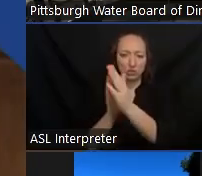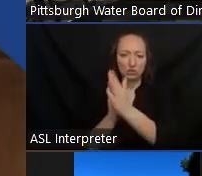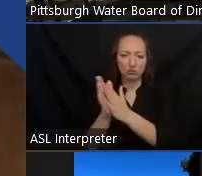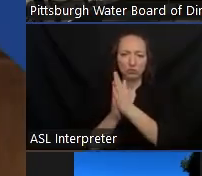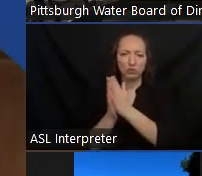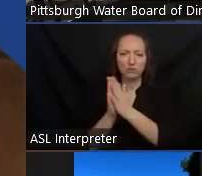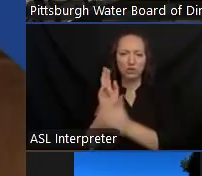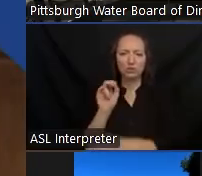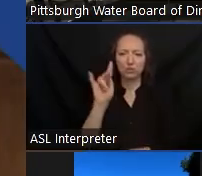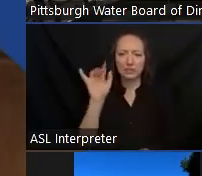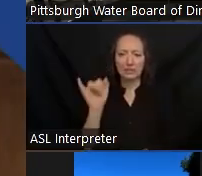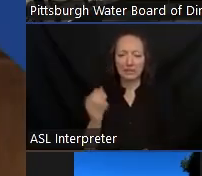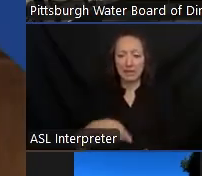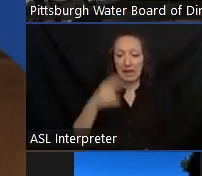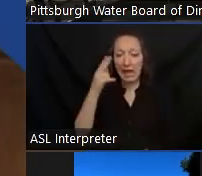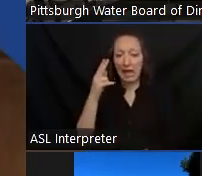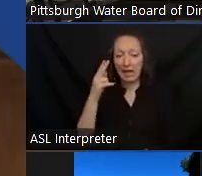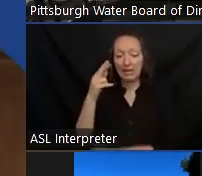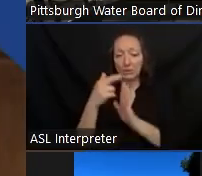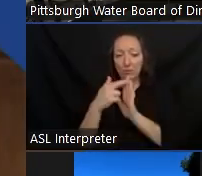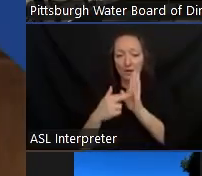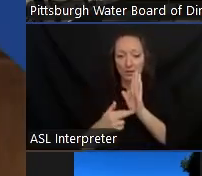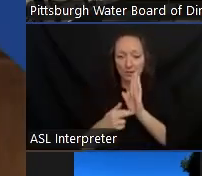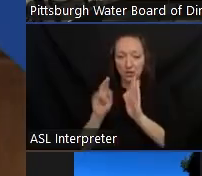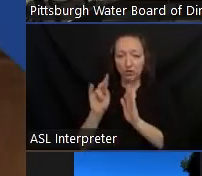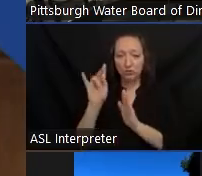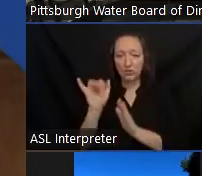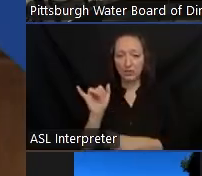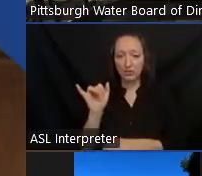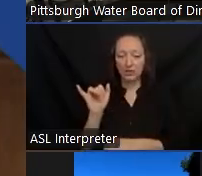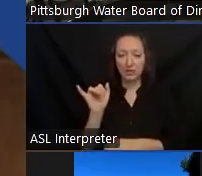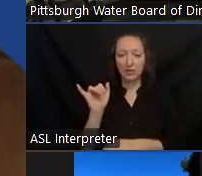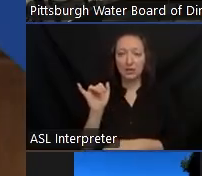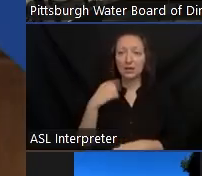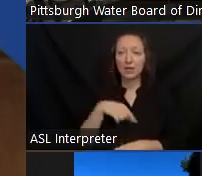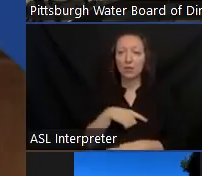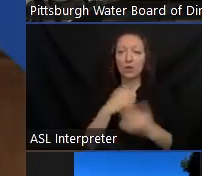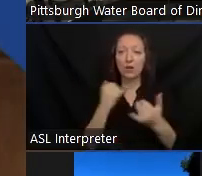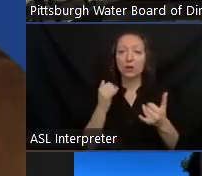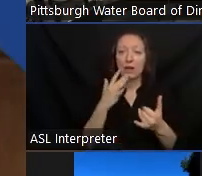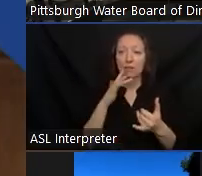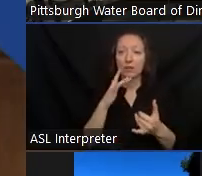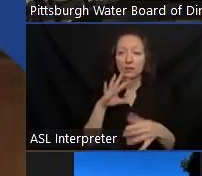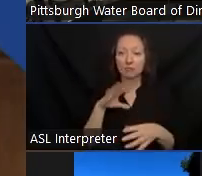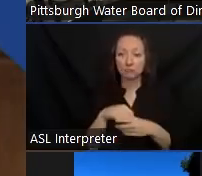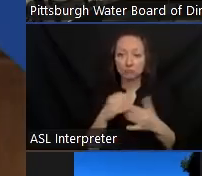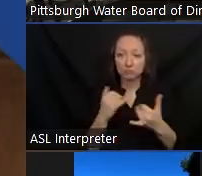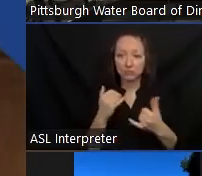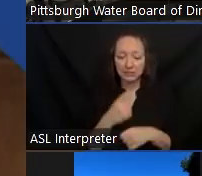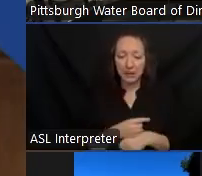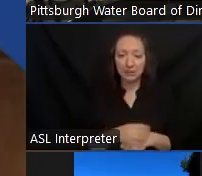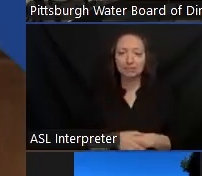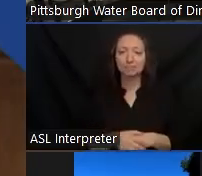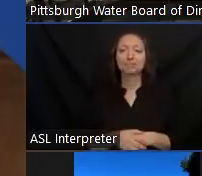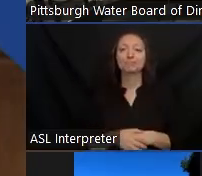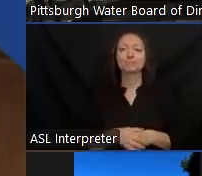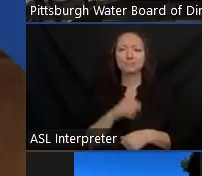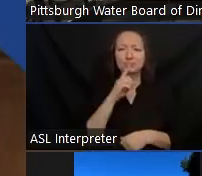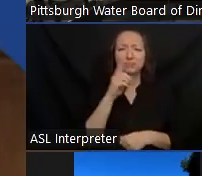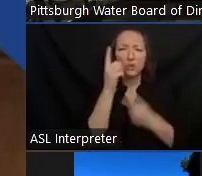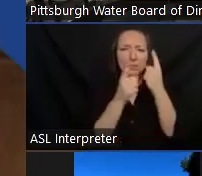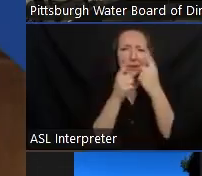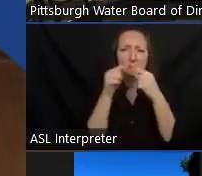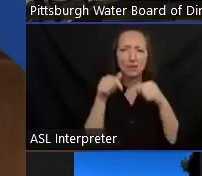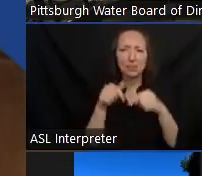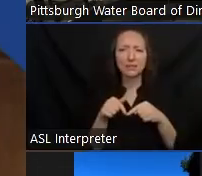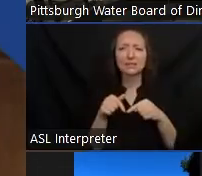highly regulated utility that we all are lucky to be involved in today. And really thinking about this is sitting